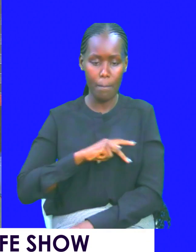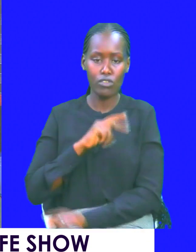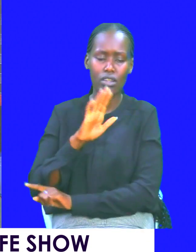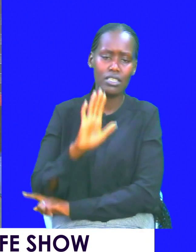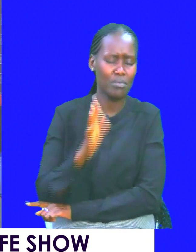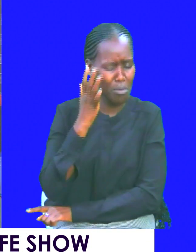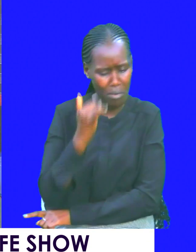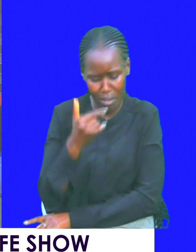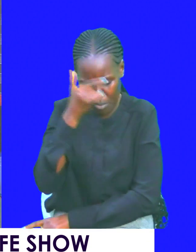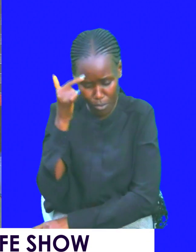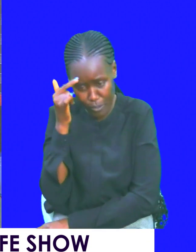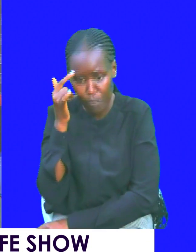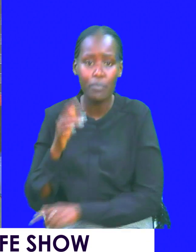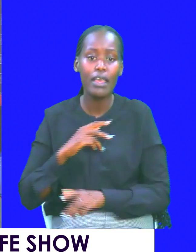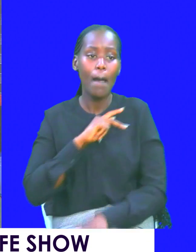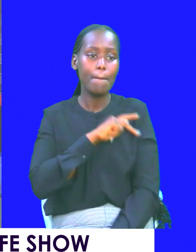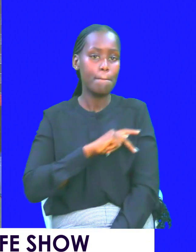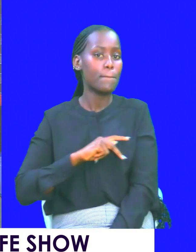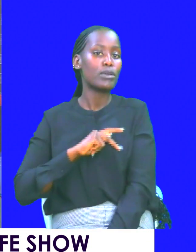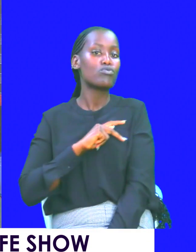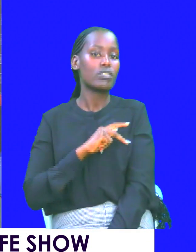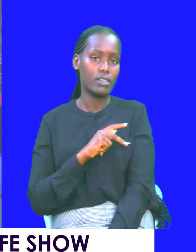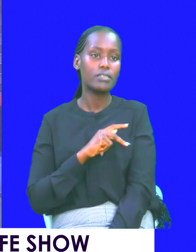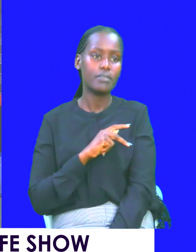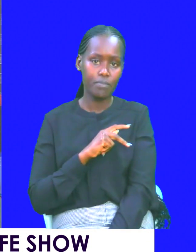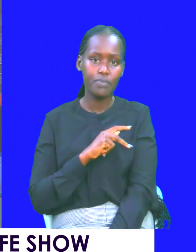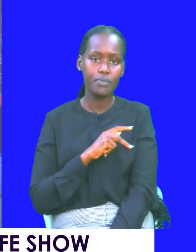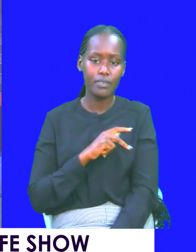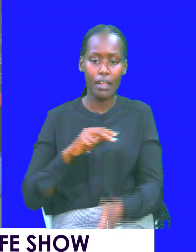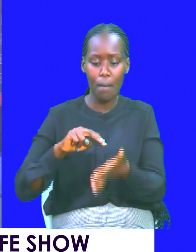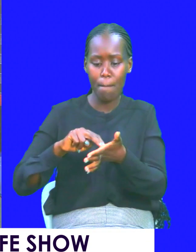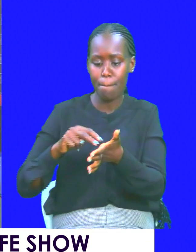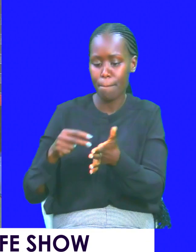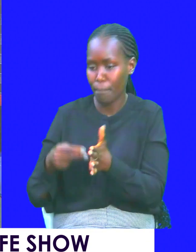Why? Because identity may be defined